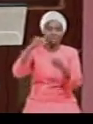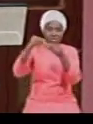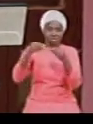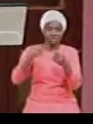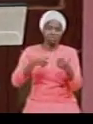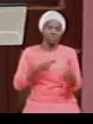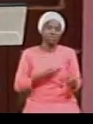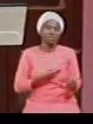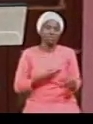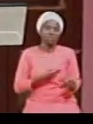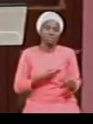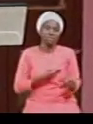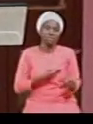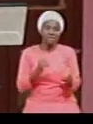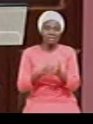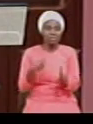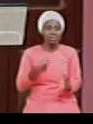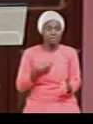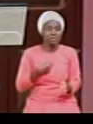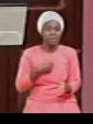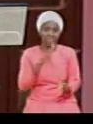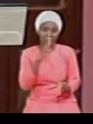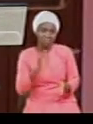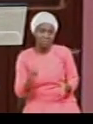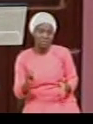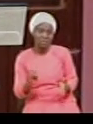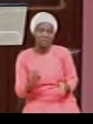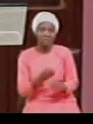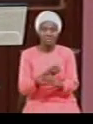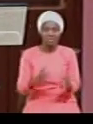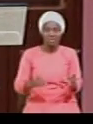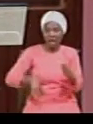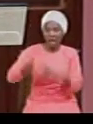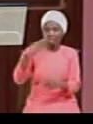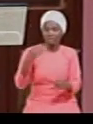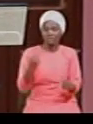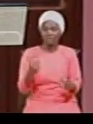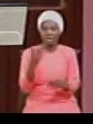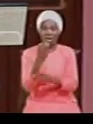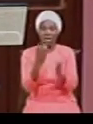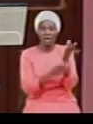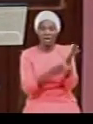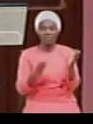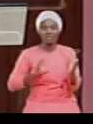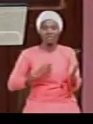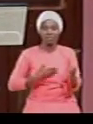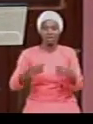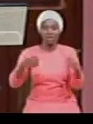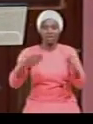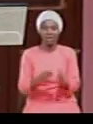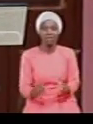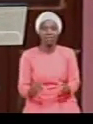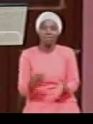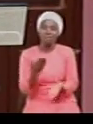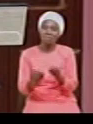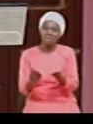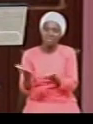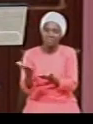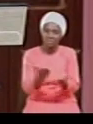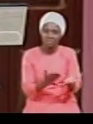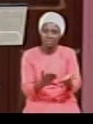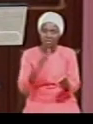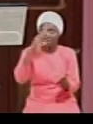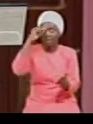us that we've been delivered out of the hand of our enemies, might serve him